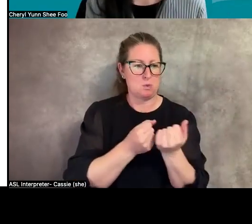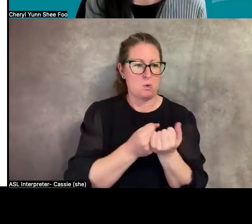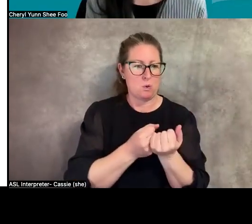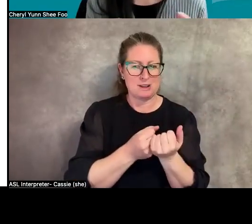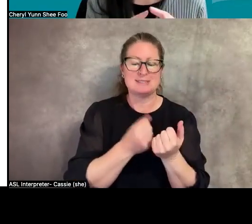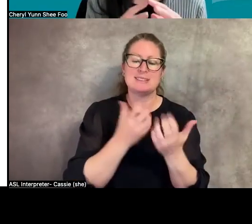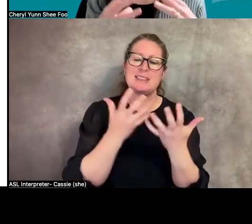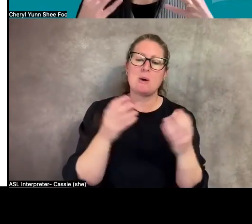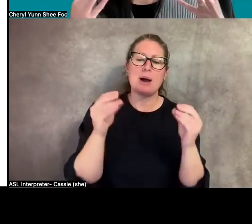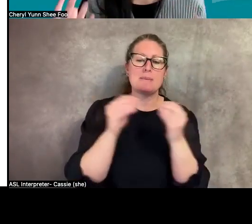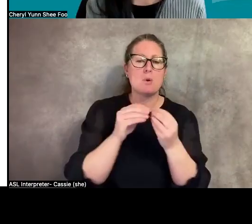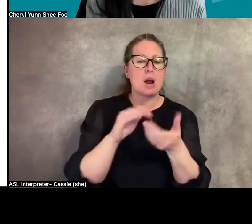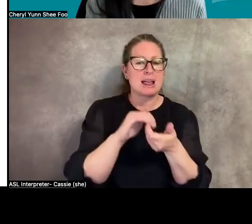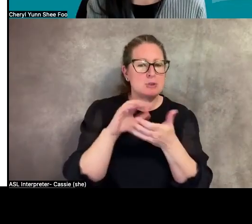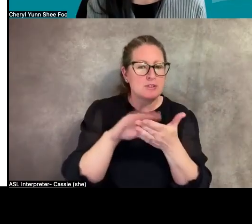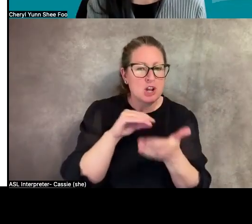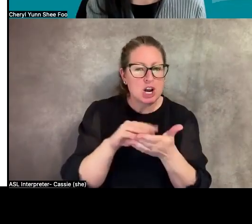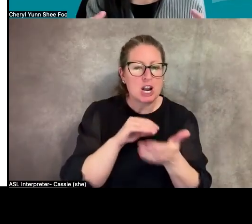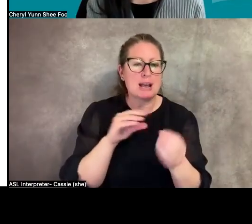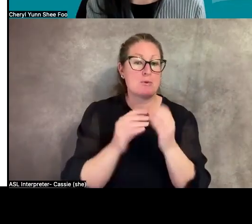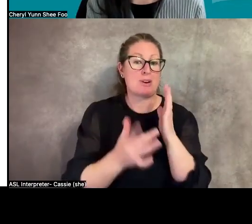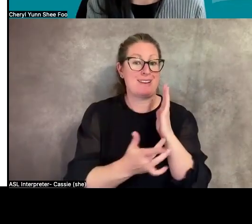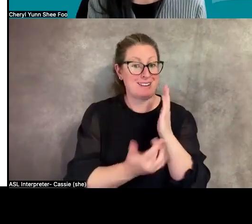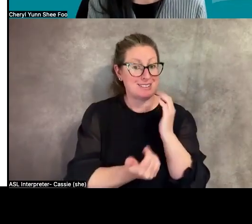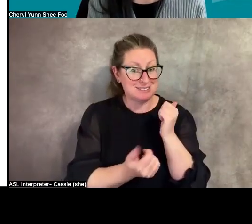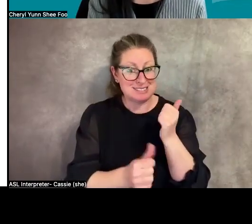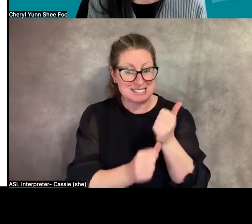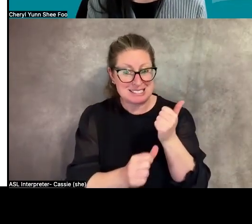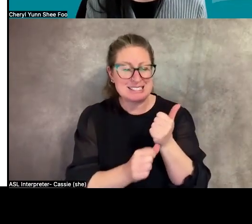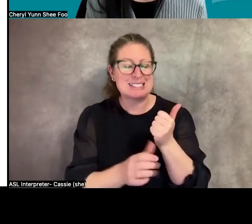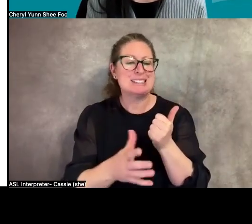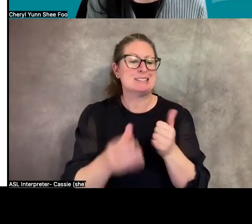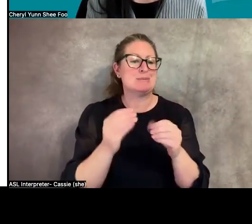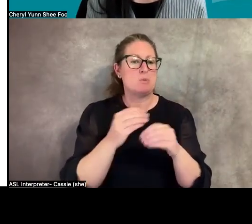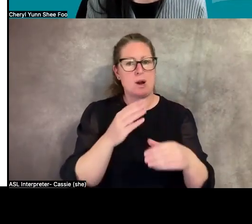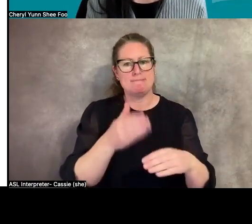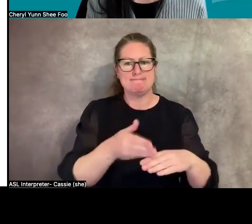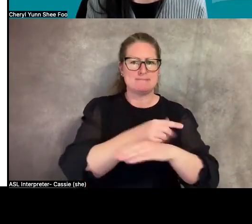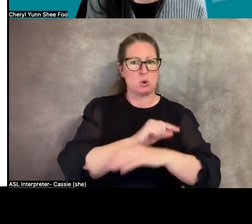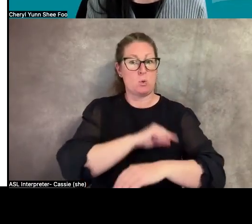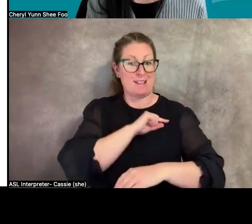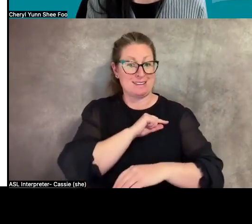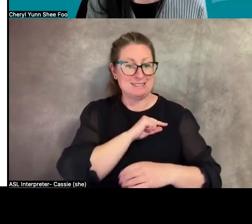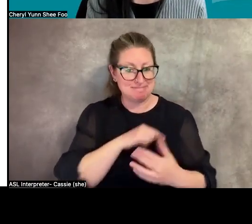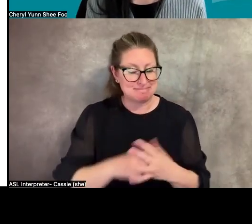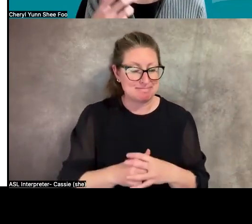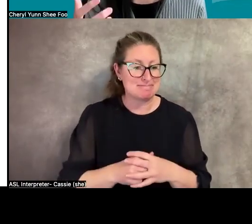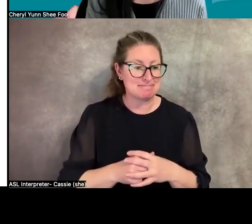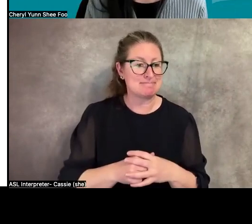learning collaborative and technical assistance and quality improvement